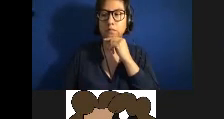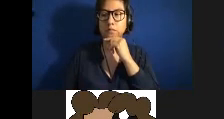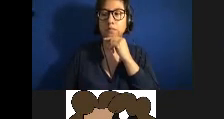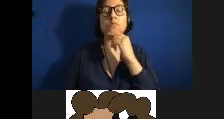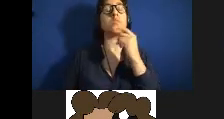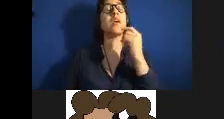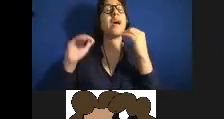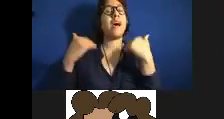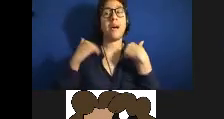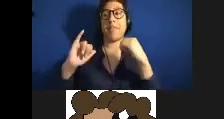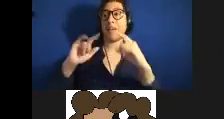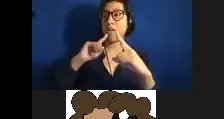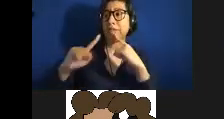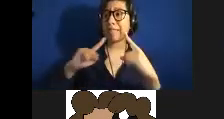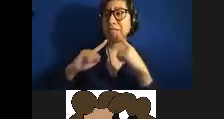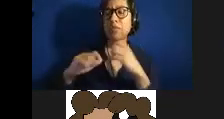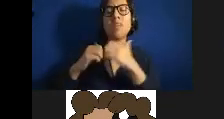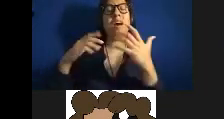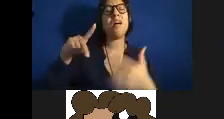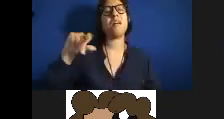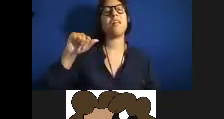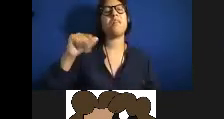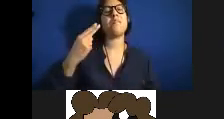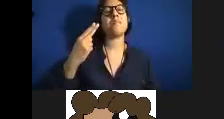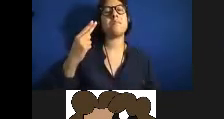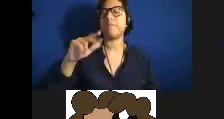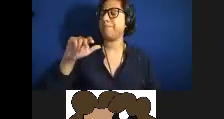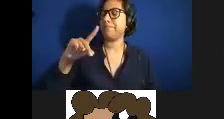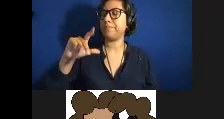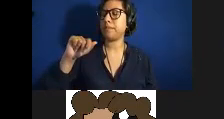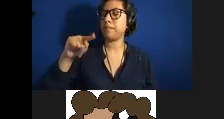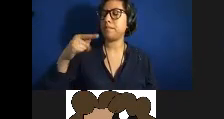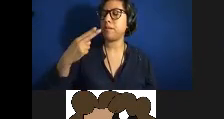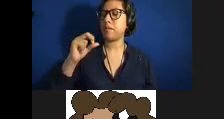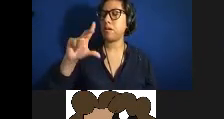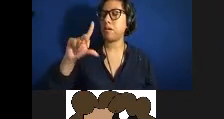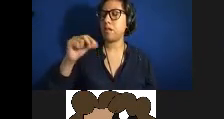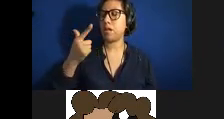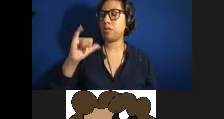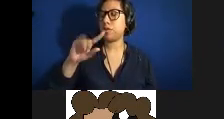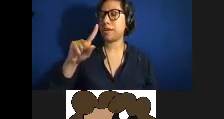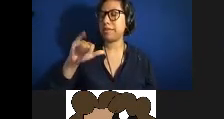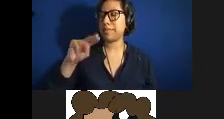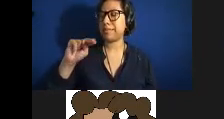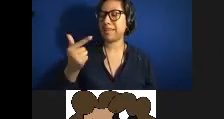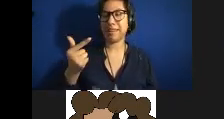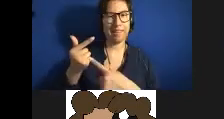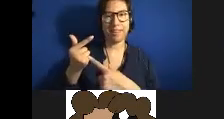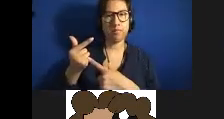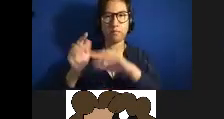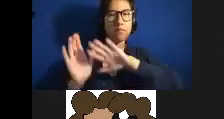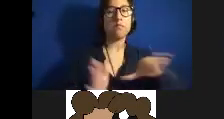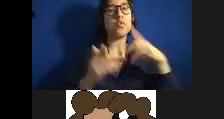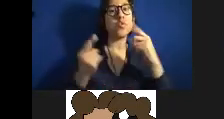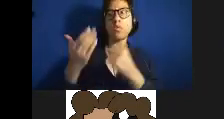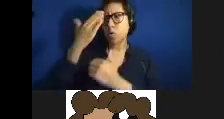accountability without pathologizing them, I think is getting to know them and getting to know them deeply, right? You know, I had